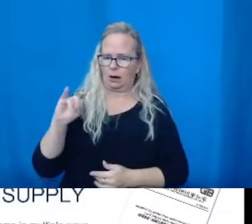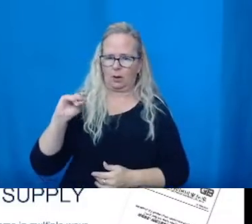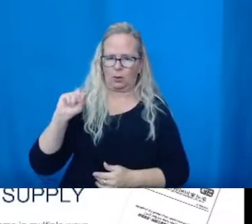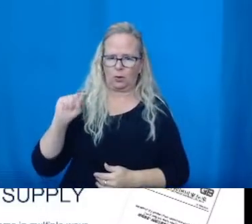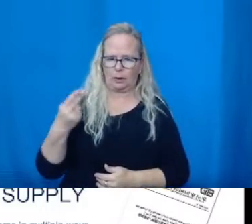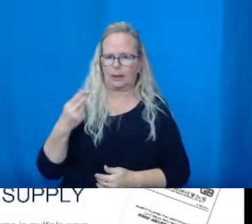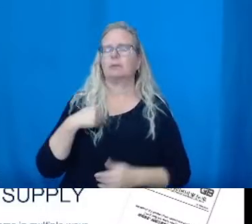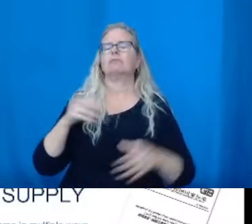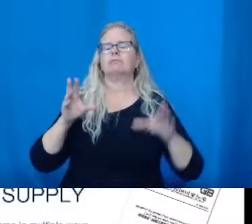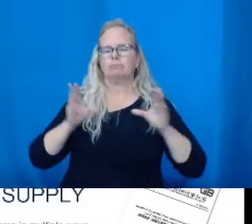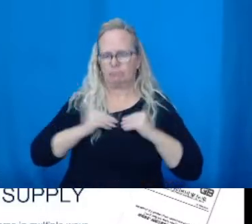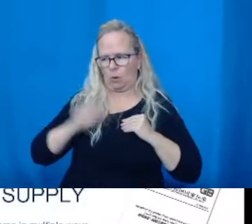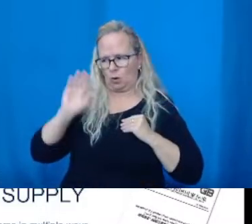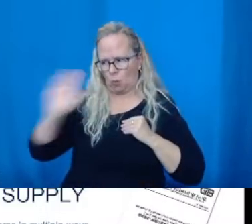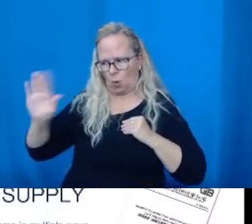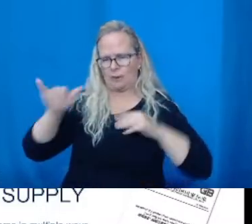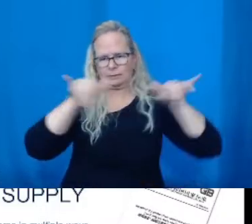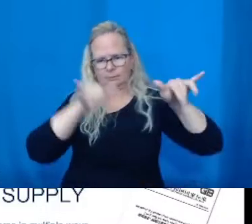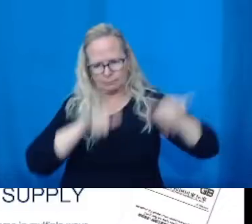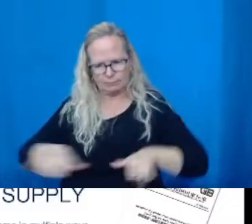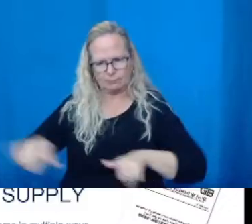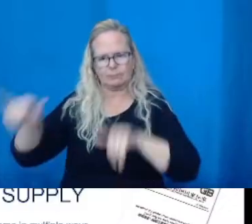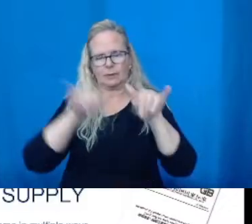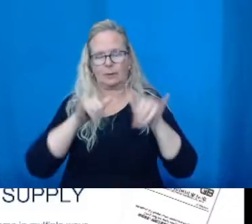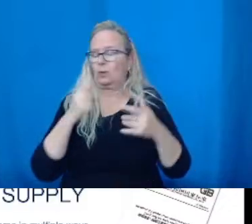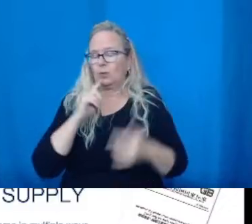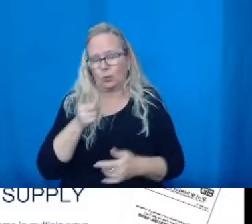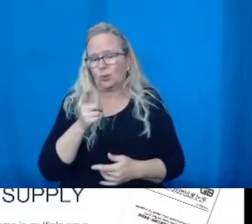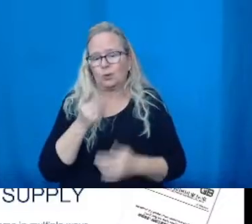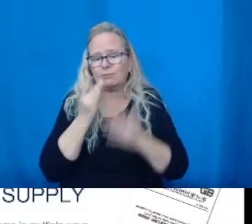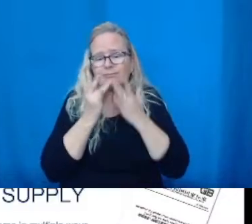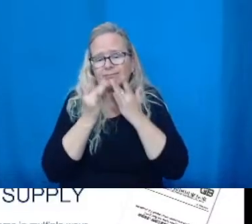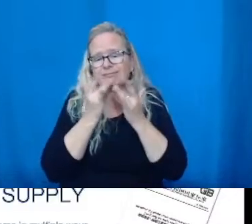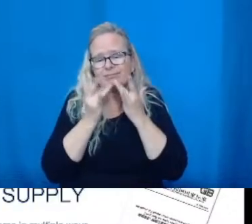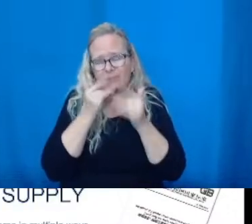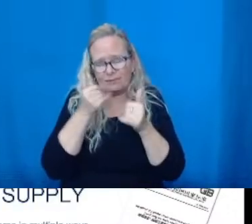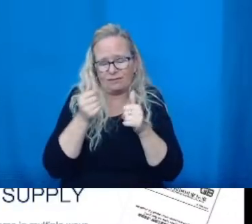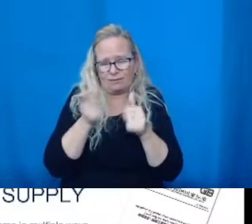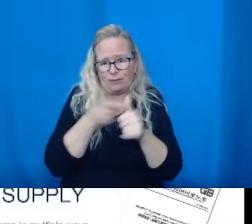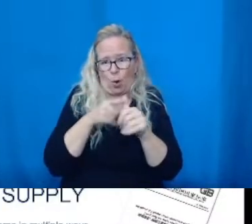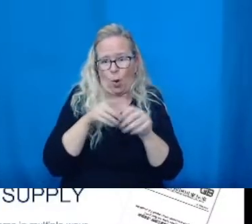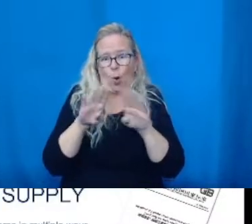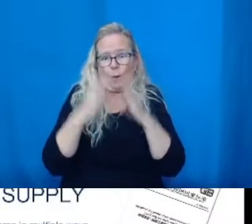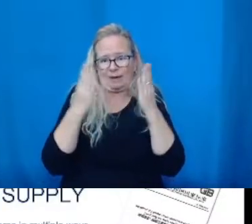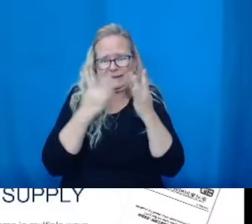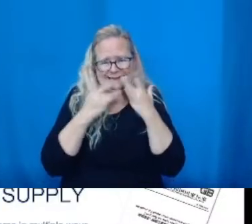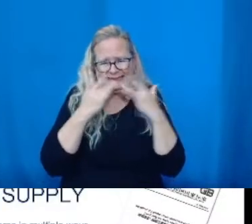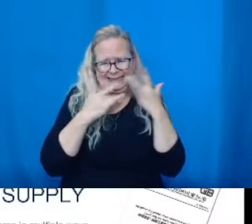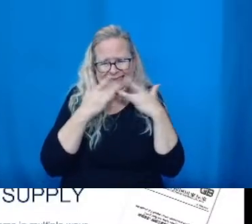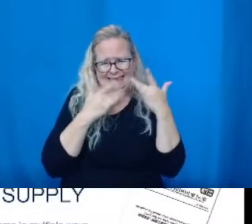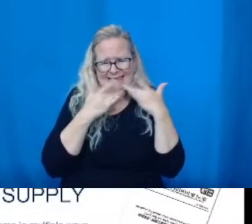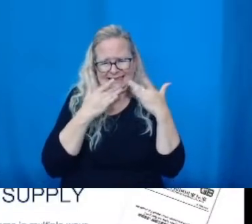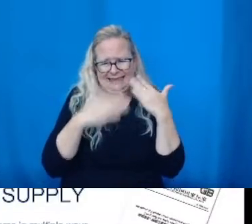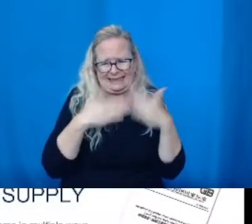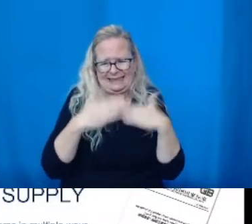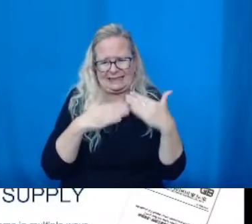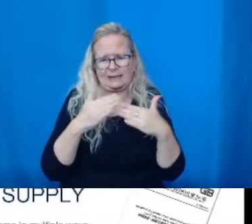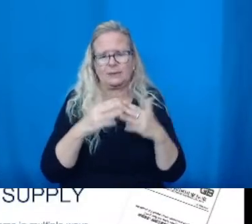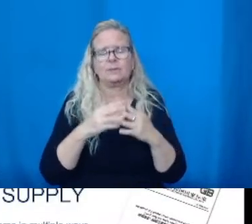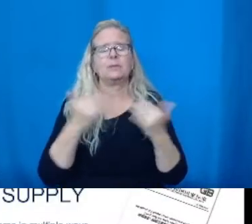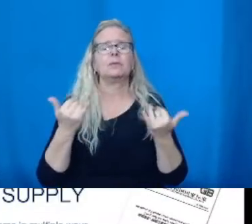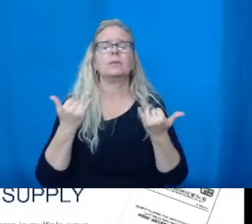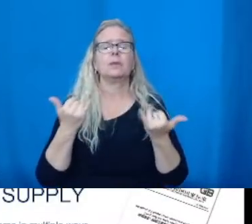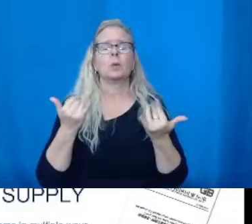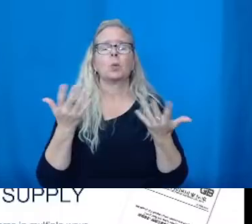so one measure taken, first of all, was to accept respirators with approvals from other authorities than